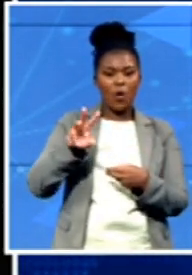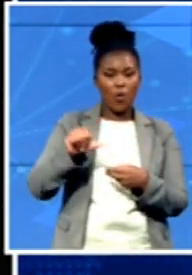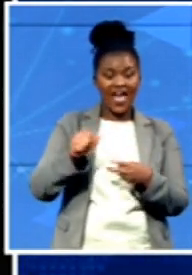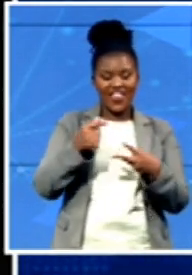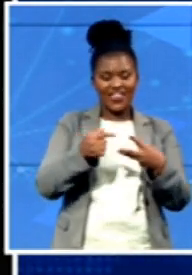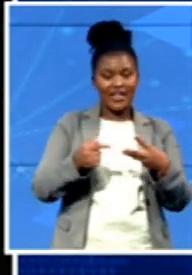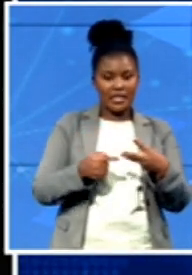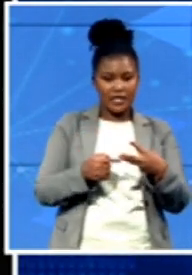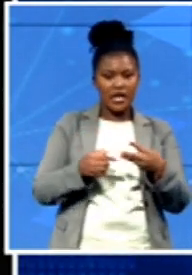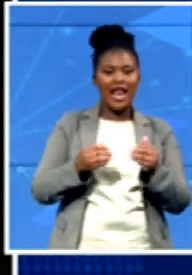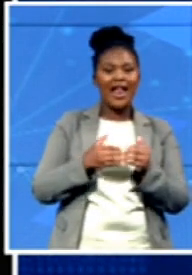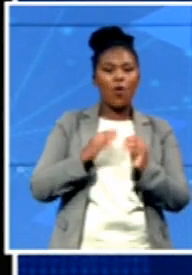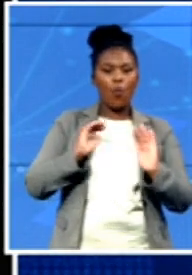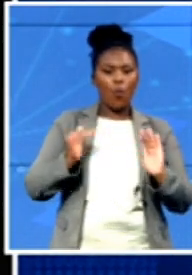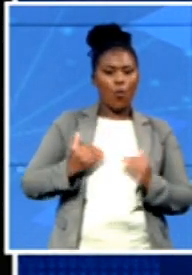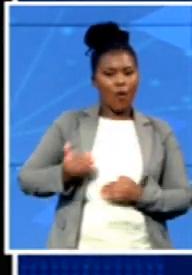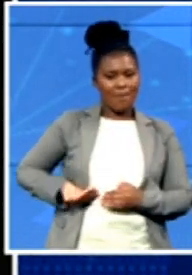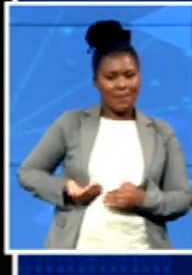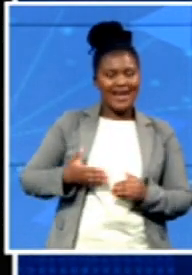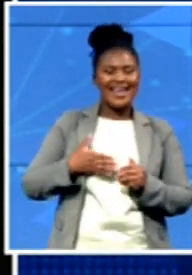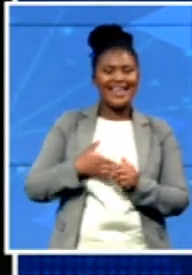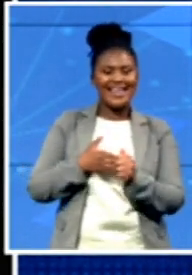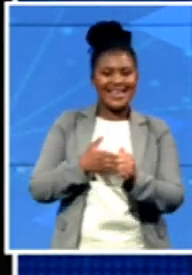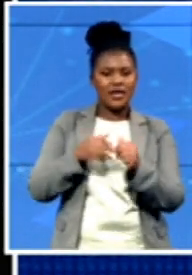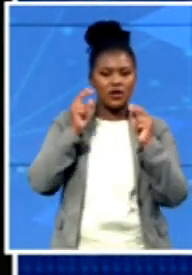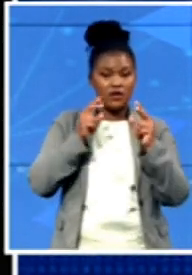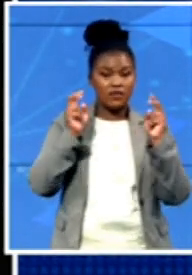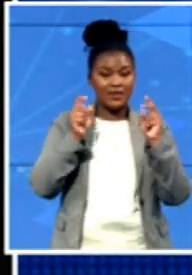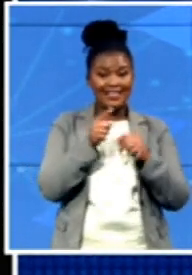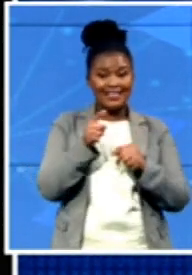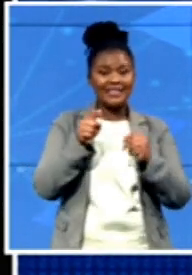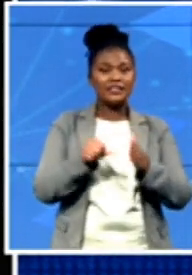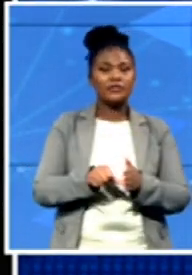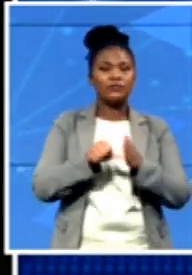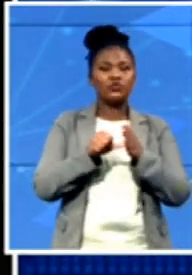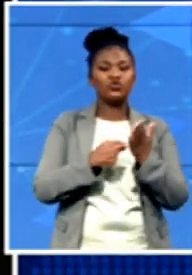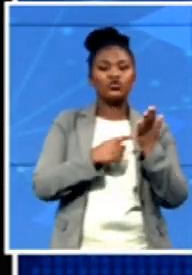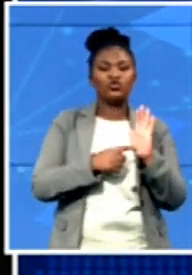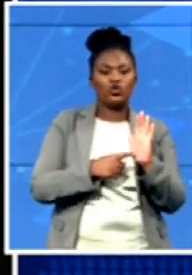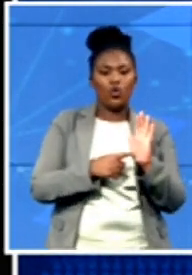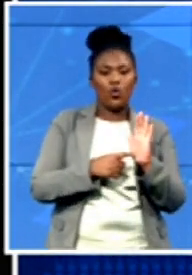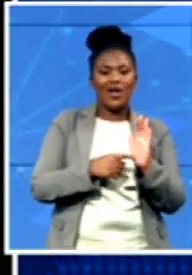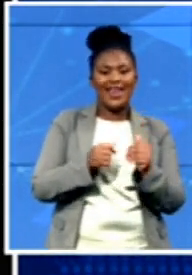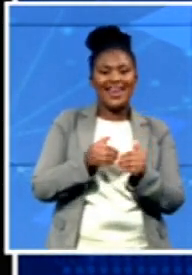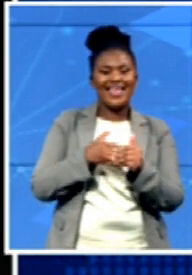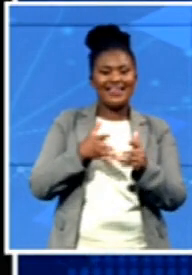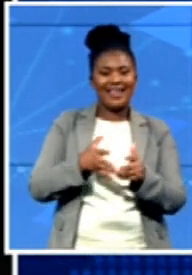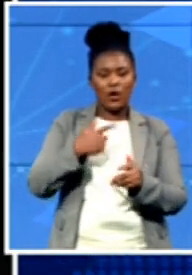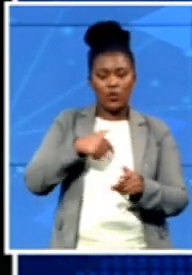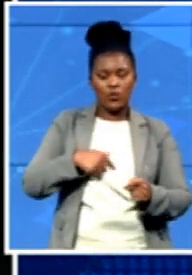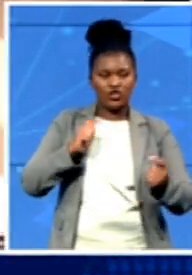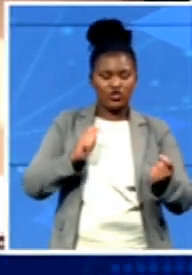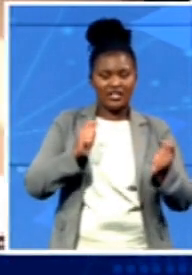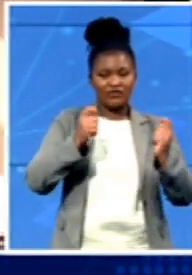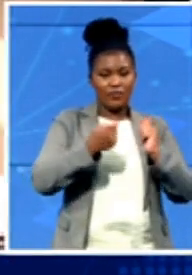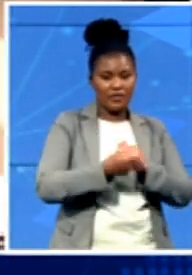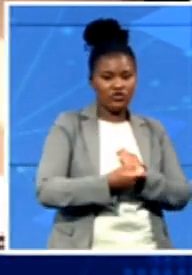is important to show as leaders that our transformation is an imperative, and it has to be